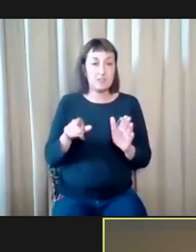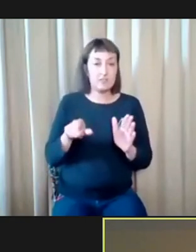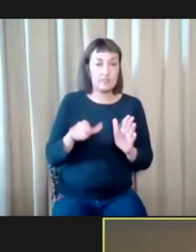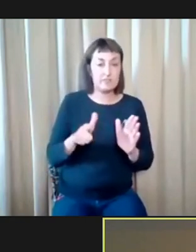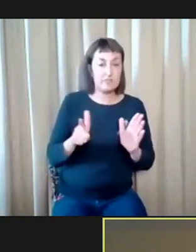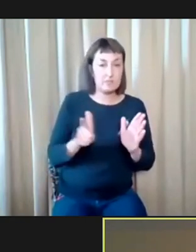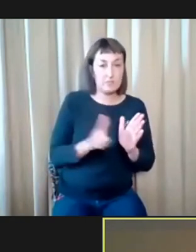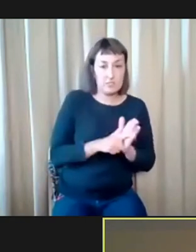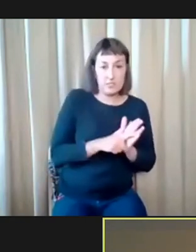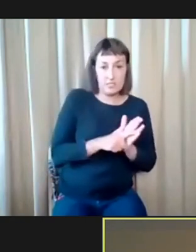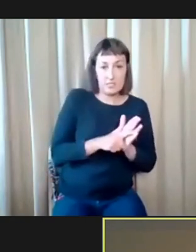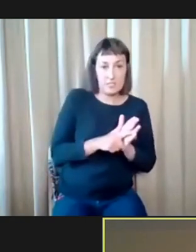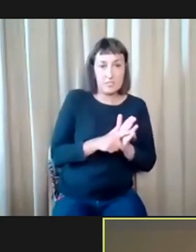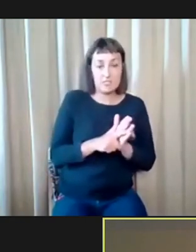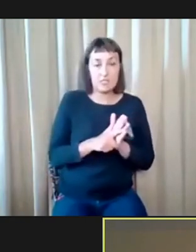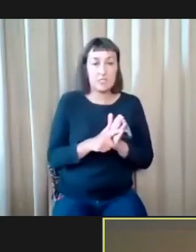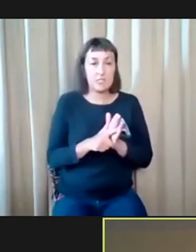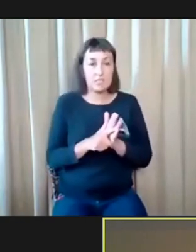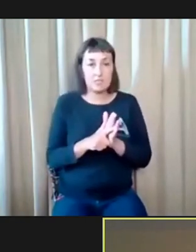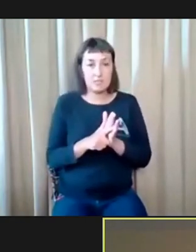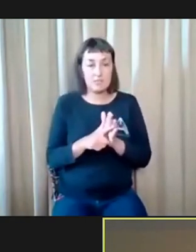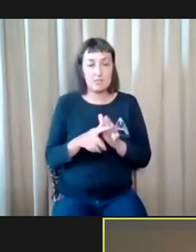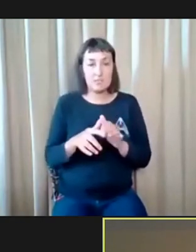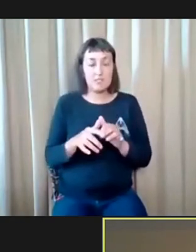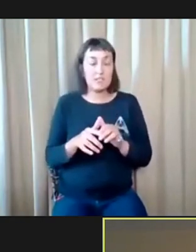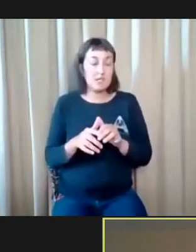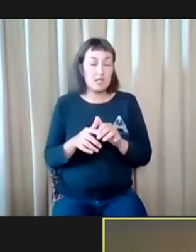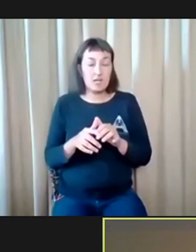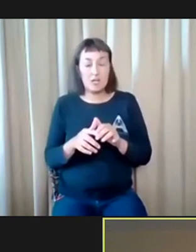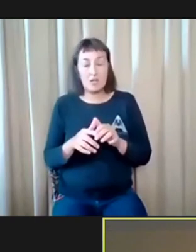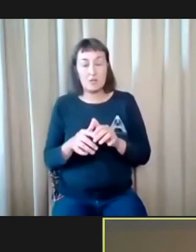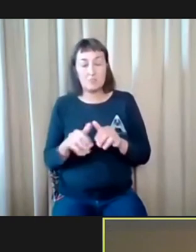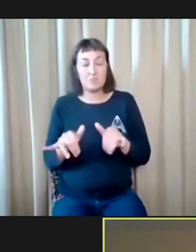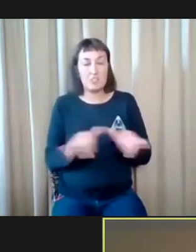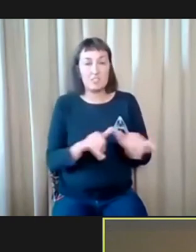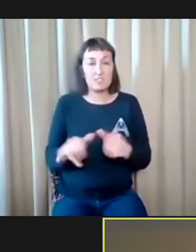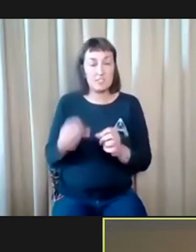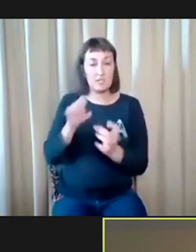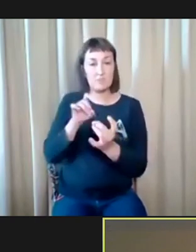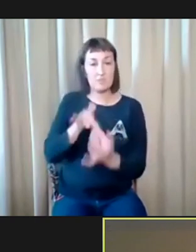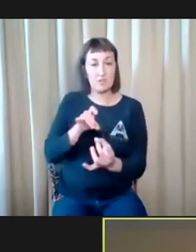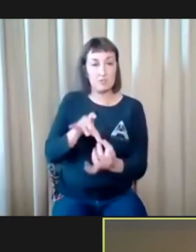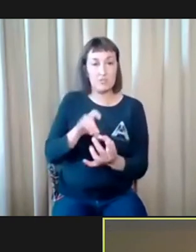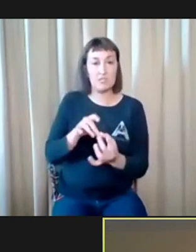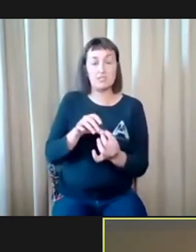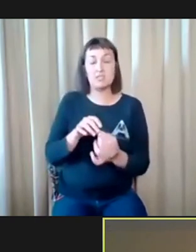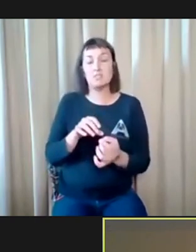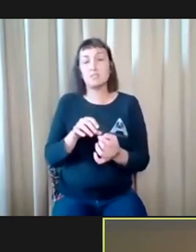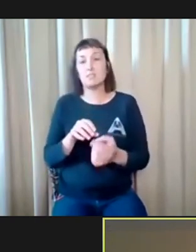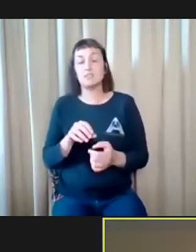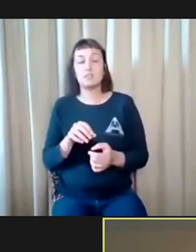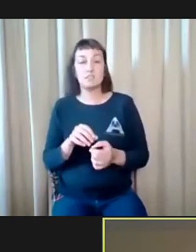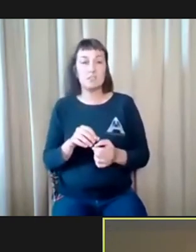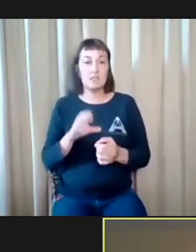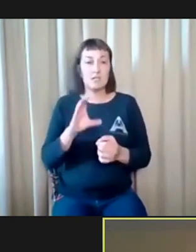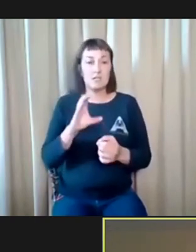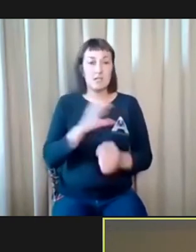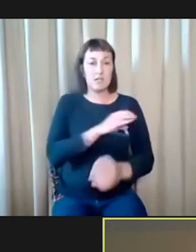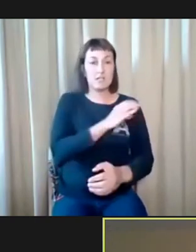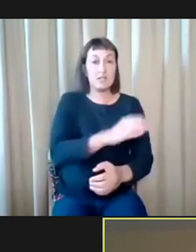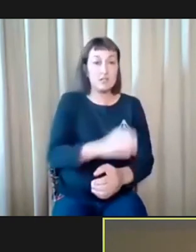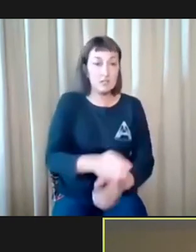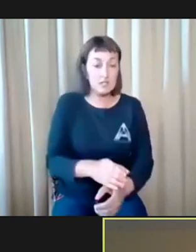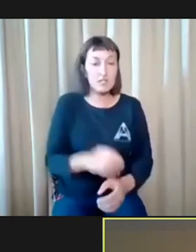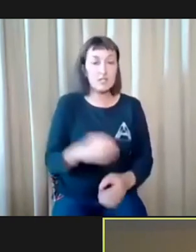in remarkably similar statements in Arizona and Massachusetts and Colorado, and just a couple of months ago in